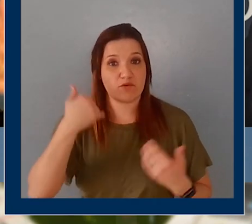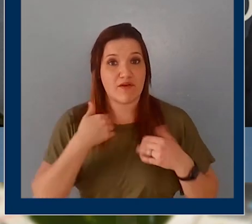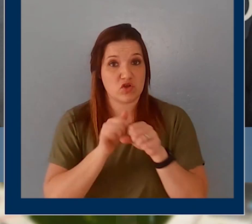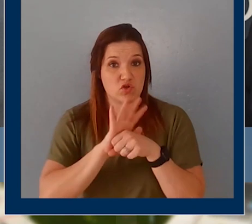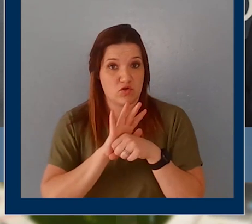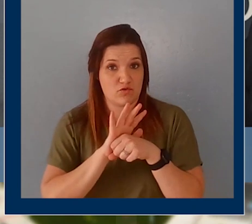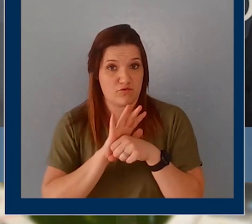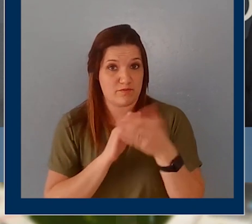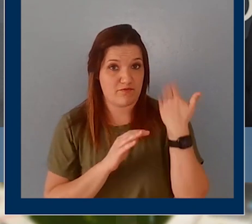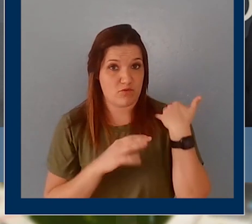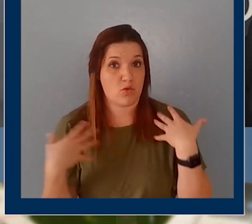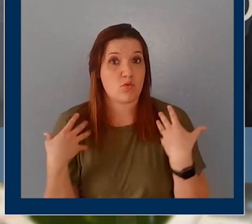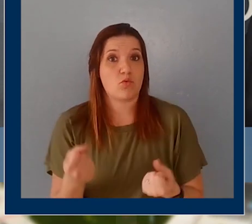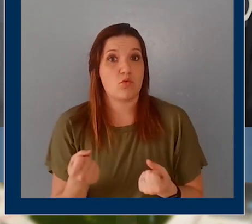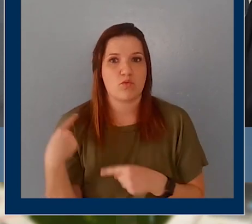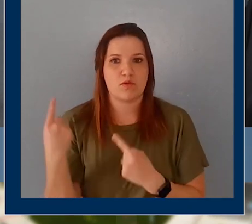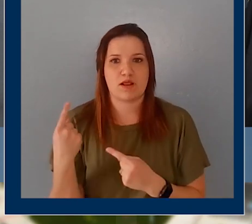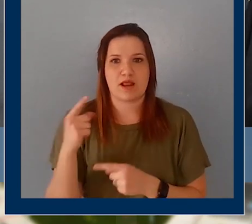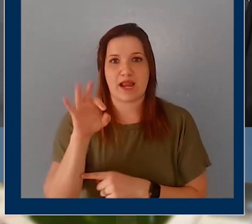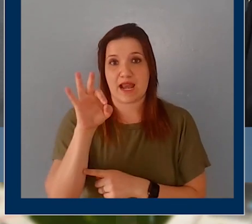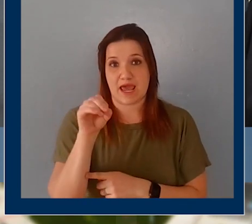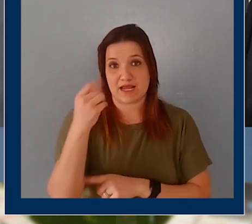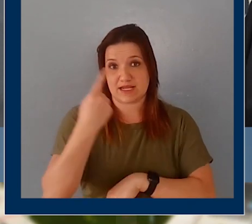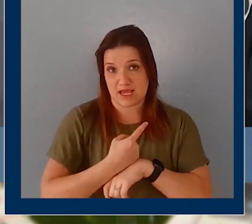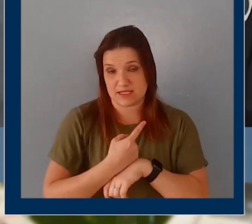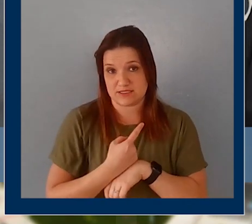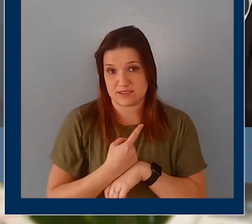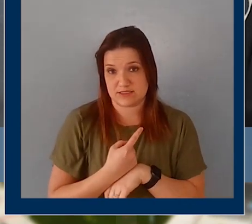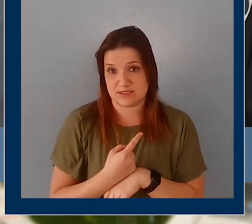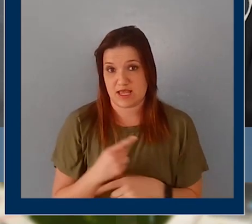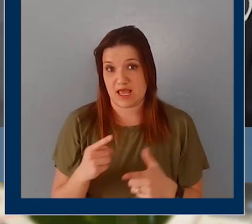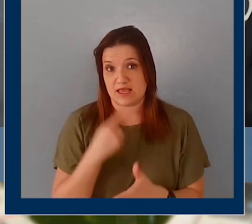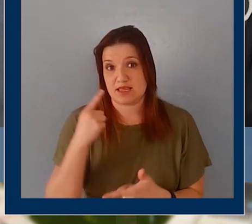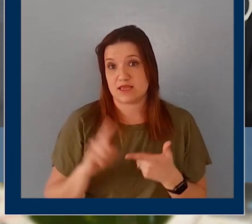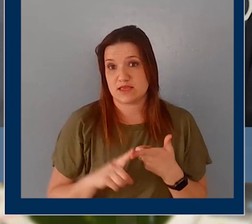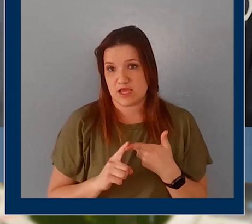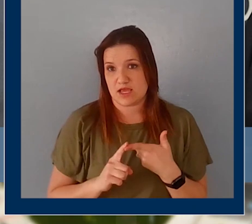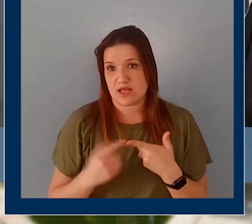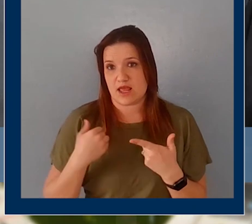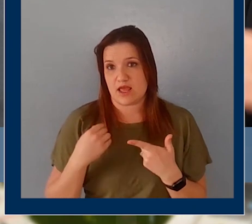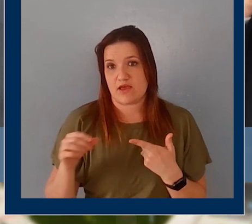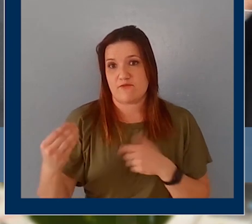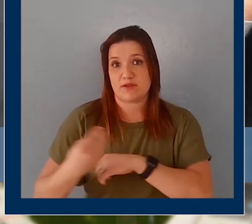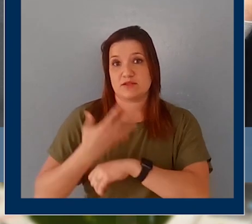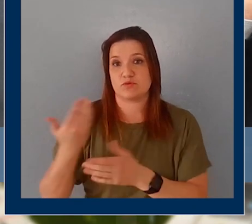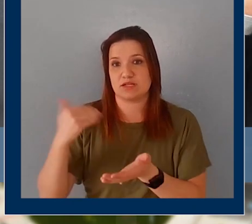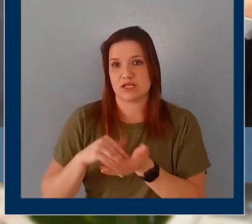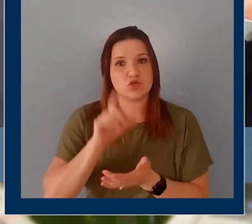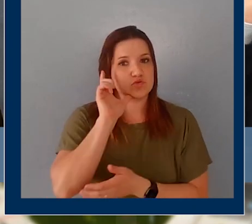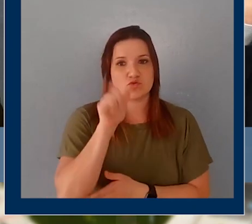that you have a 90-day immunity? No. Okay. No. Yeah. Did I just make that up? I think I just made that